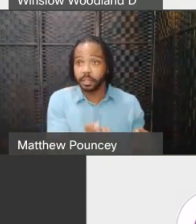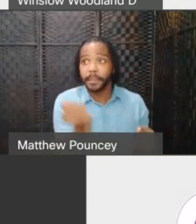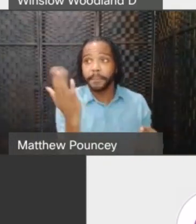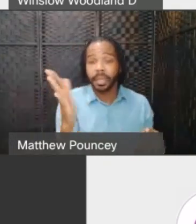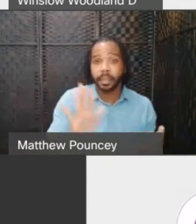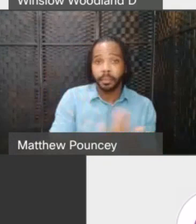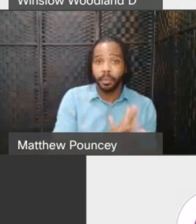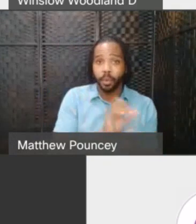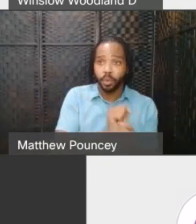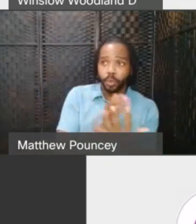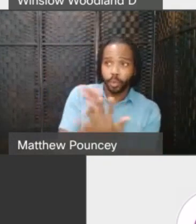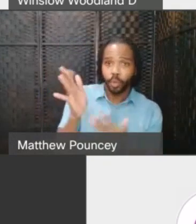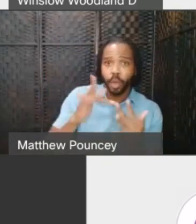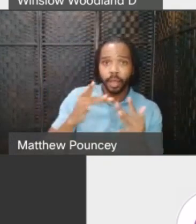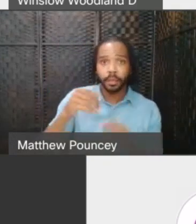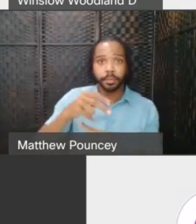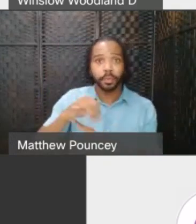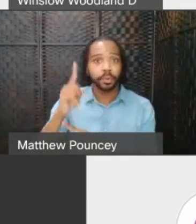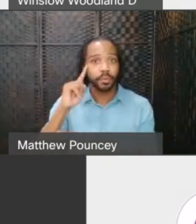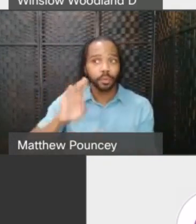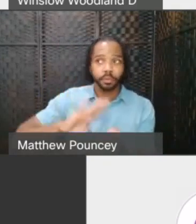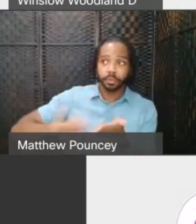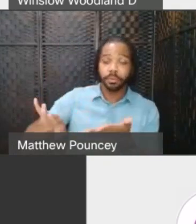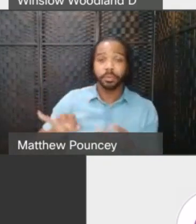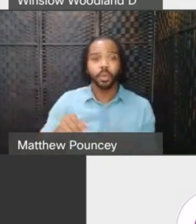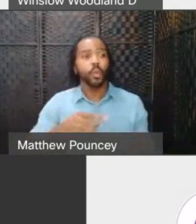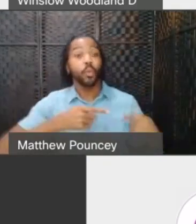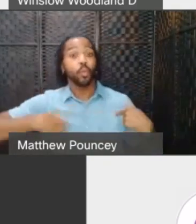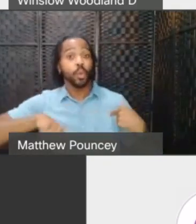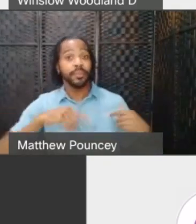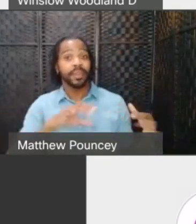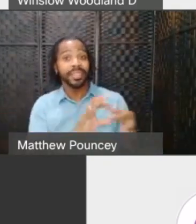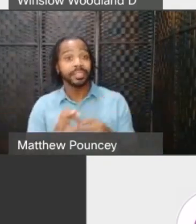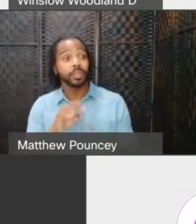attestation to us. So we've connected those individuals to